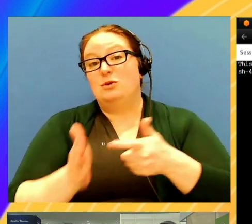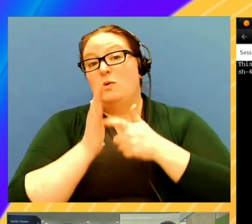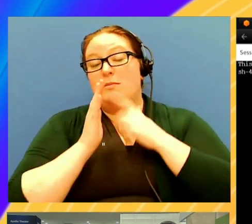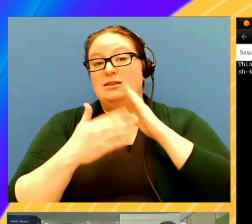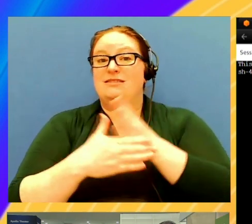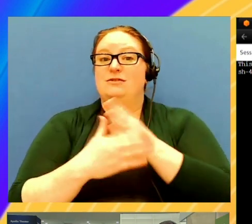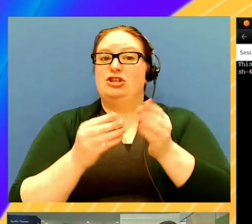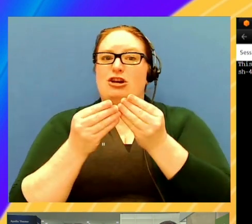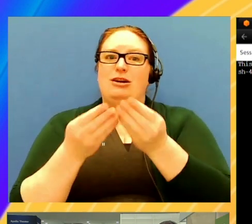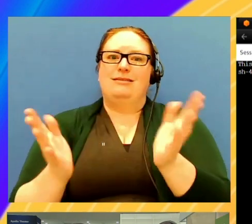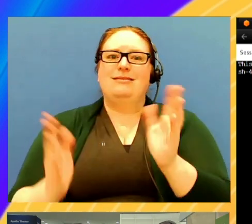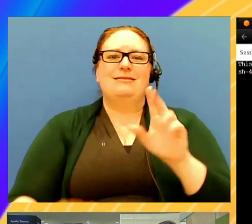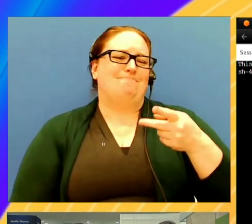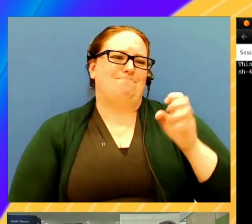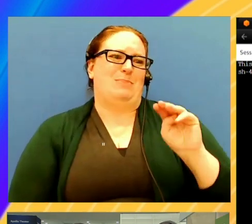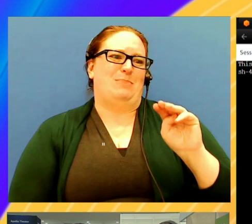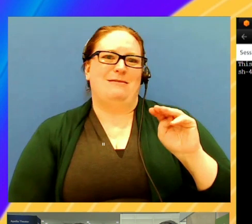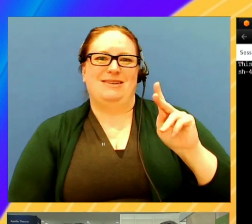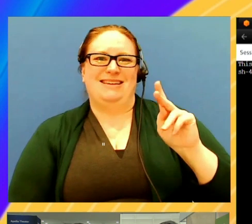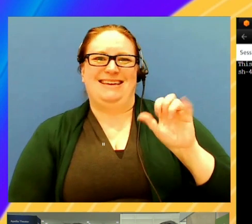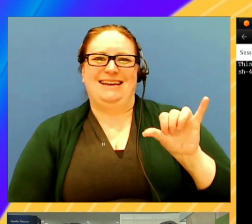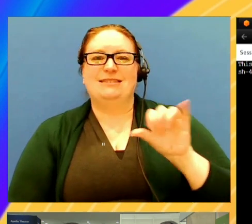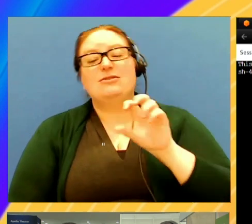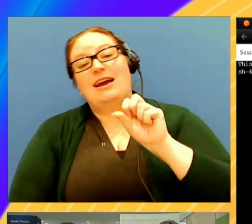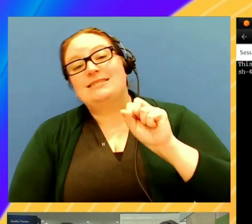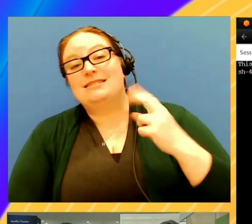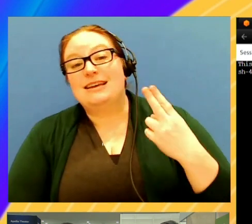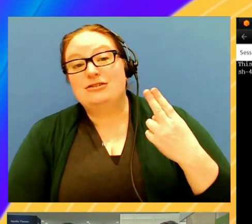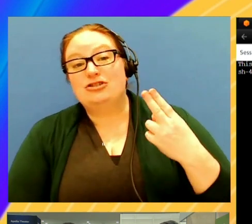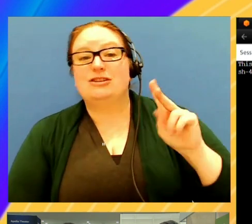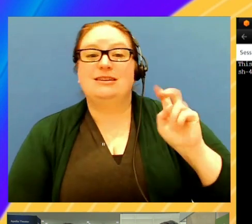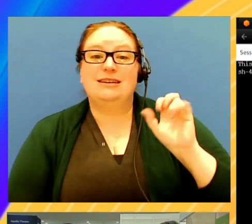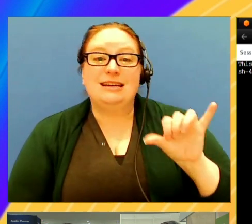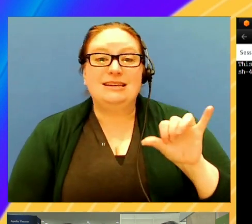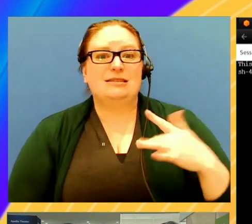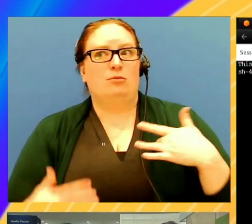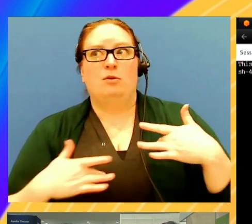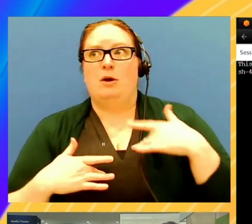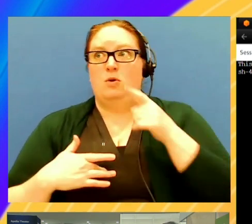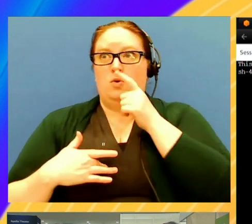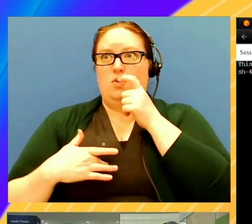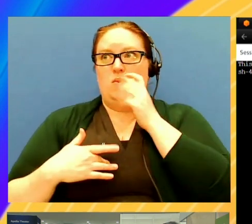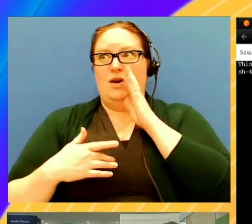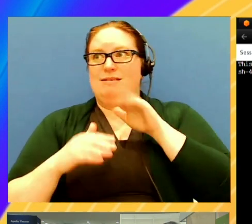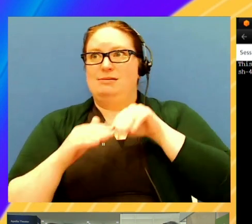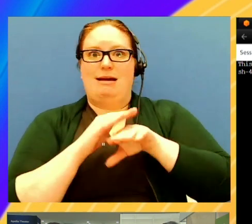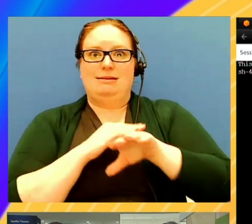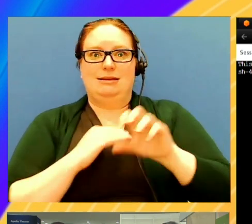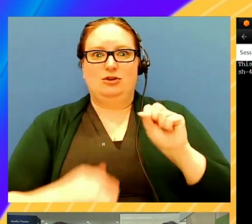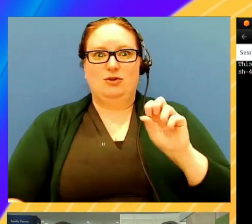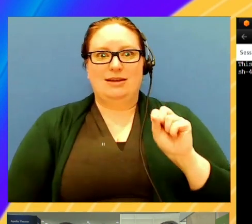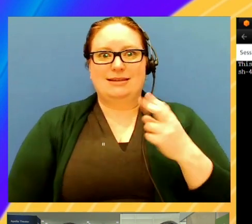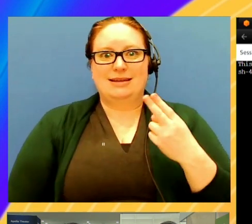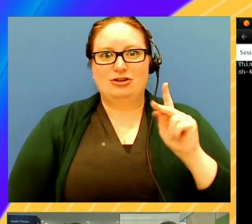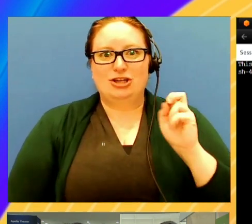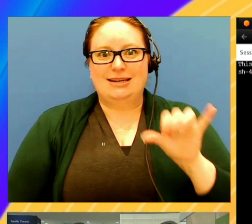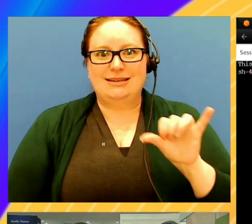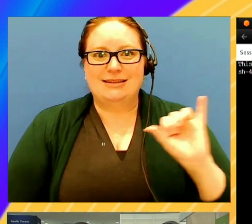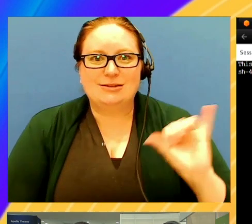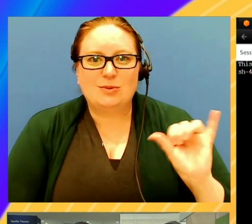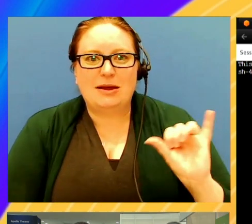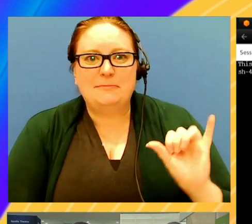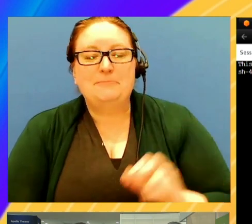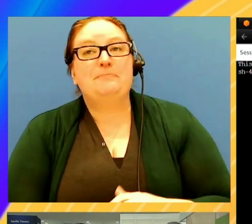those PEM keys or SSH keys across your environment, worrying about who has access to those SSH keys as well. Yeah, and probably